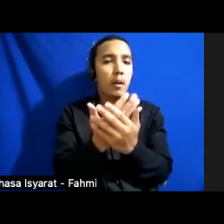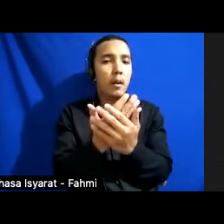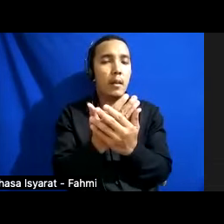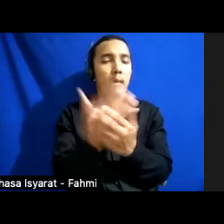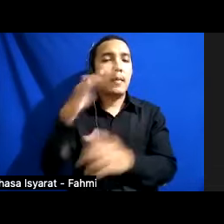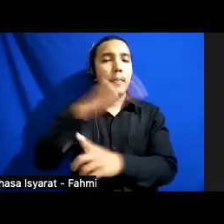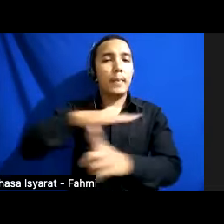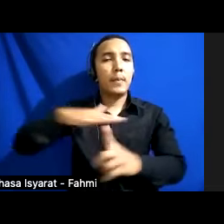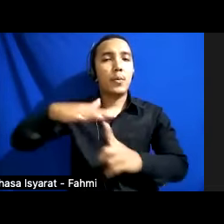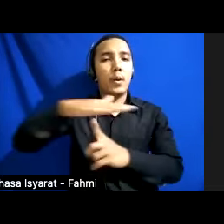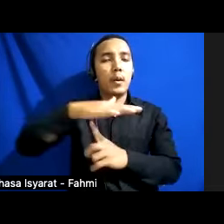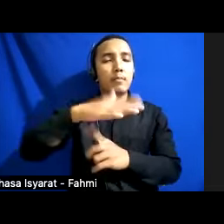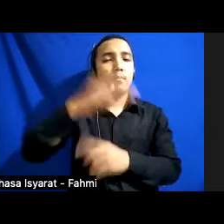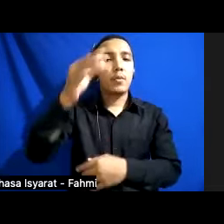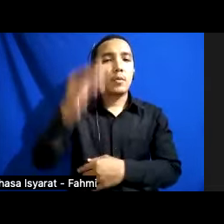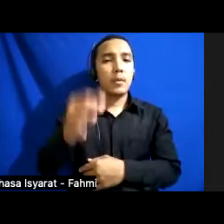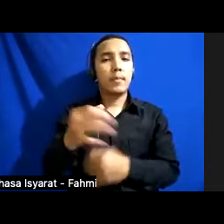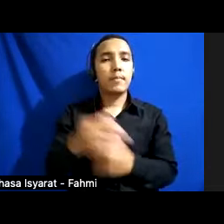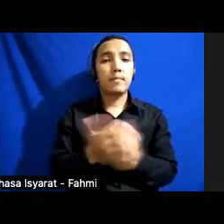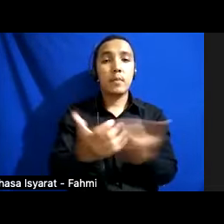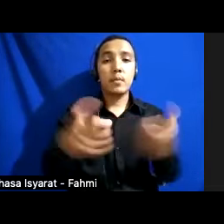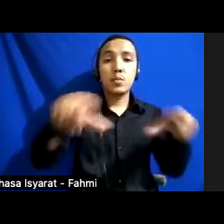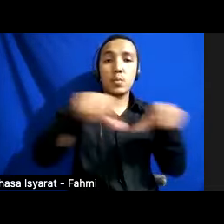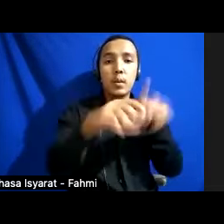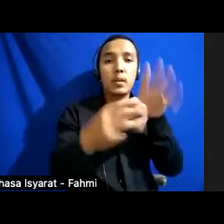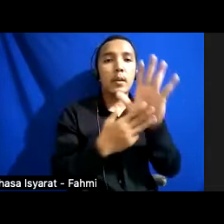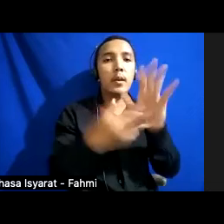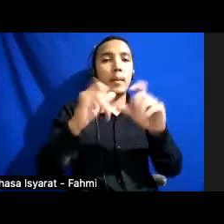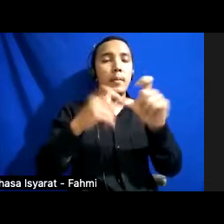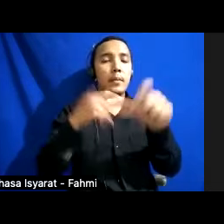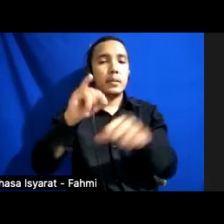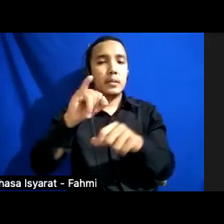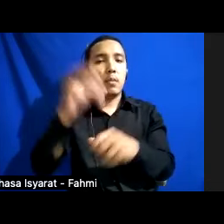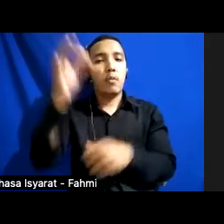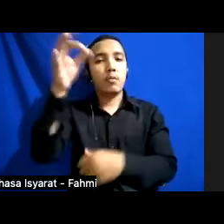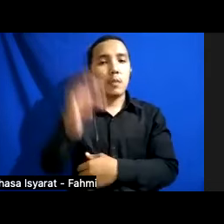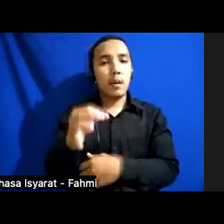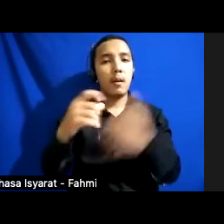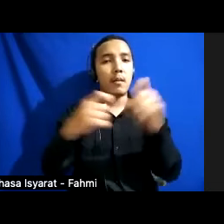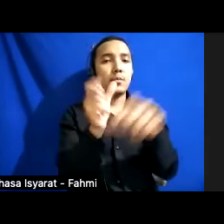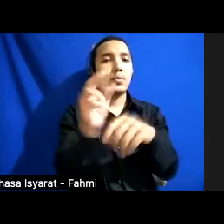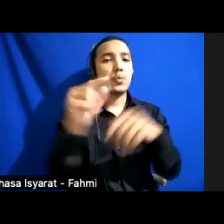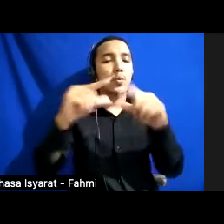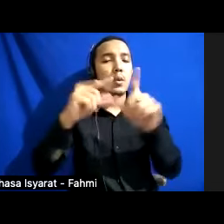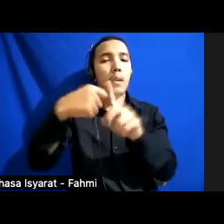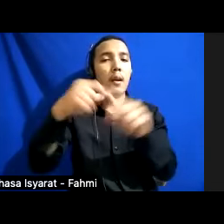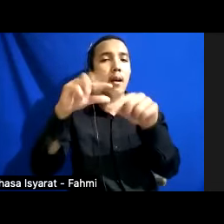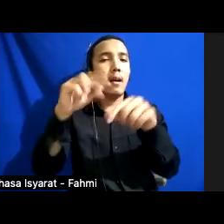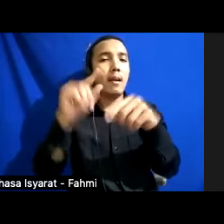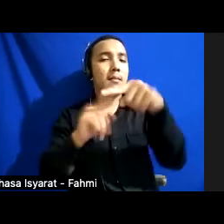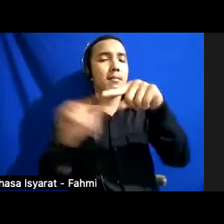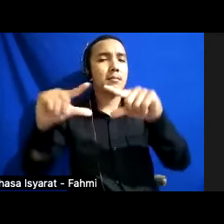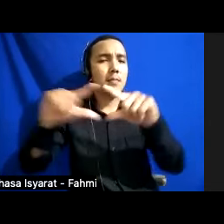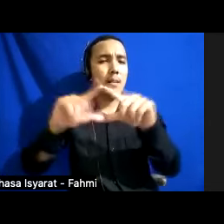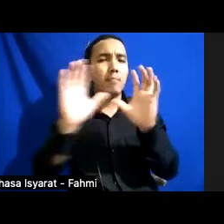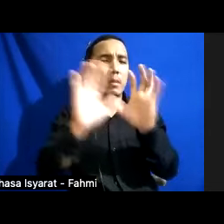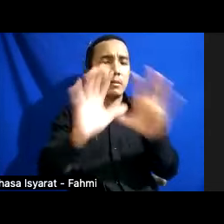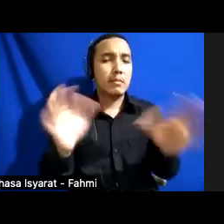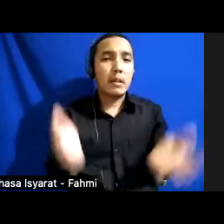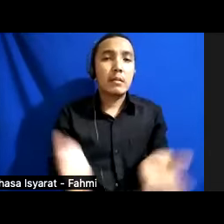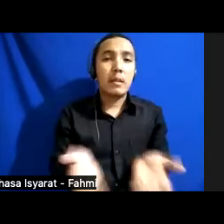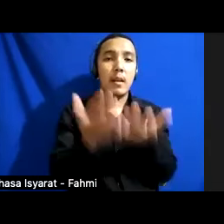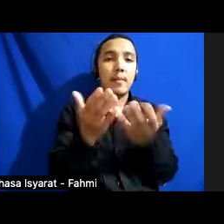environment of a city. In accordance with the mission of the city of Surakarta in realizing prosperity with